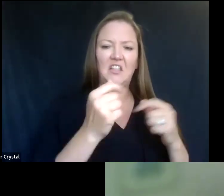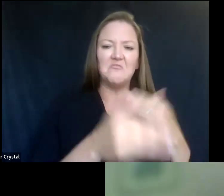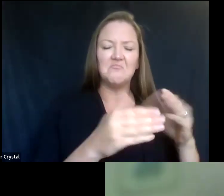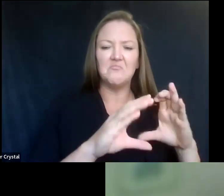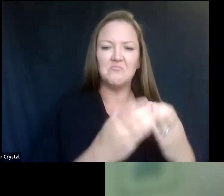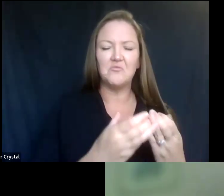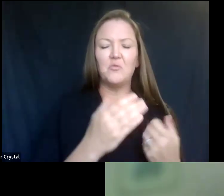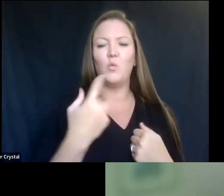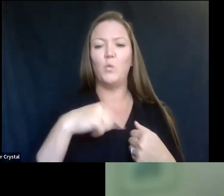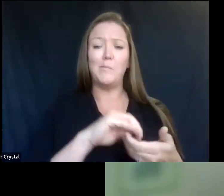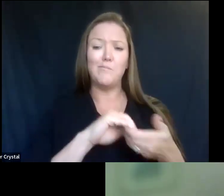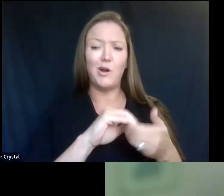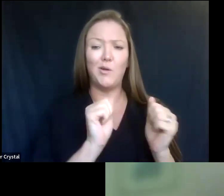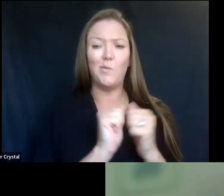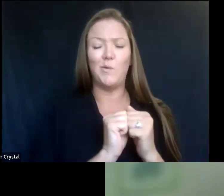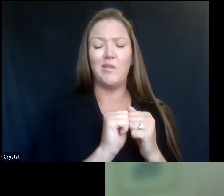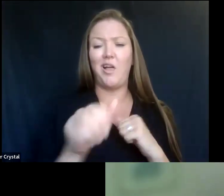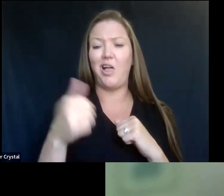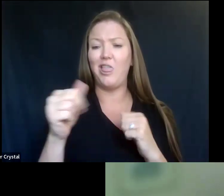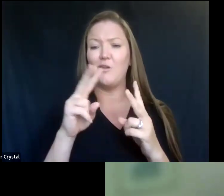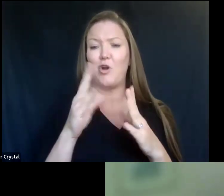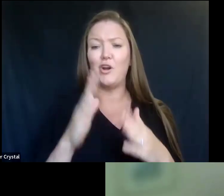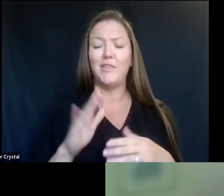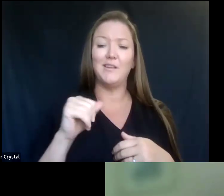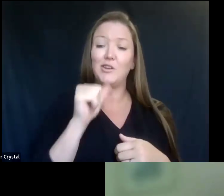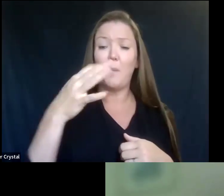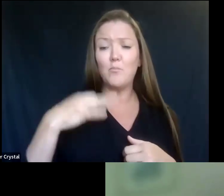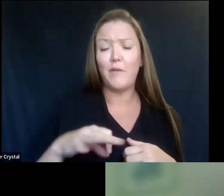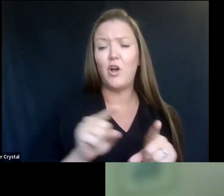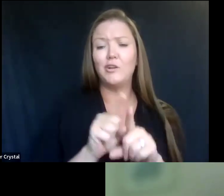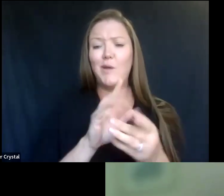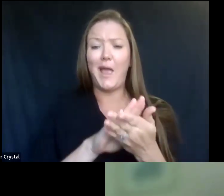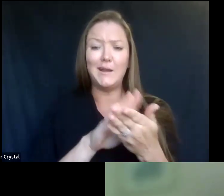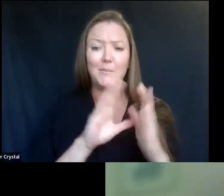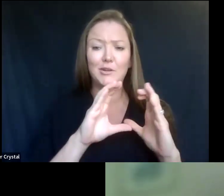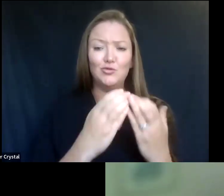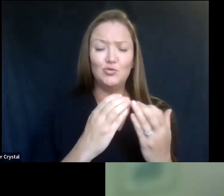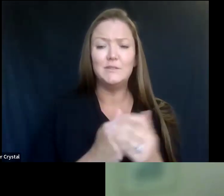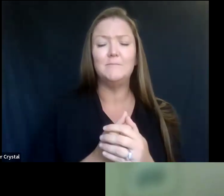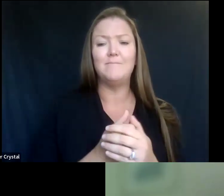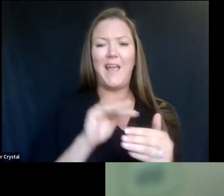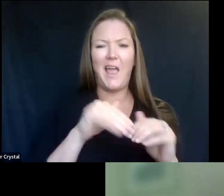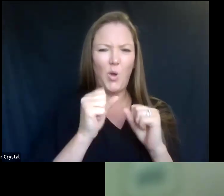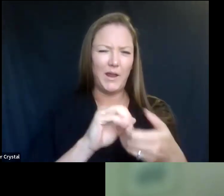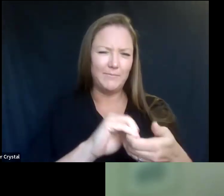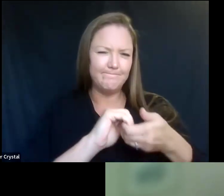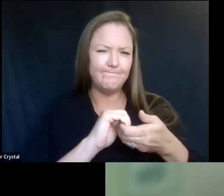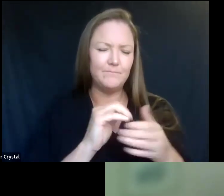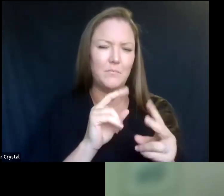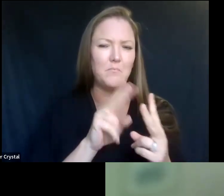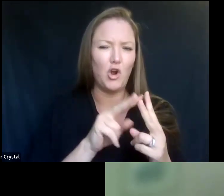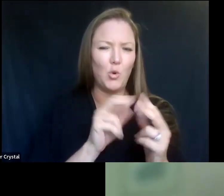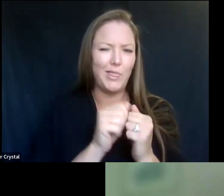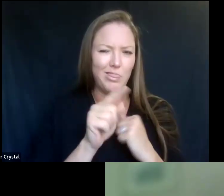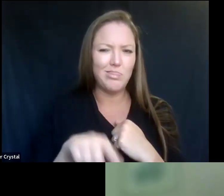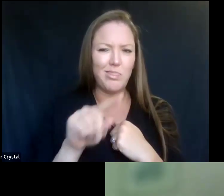Emerging Technology Accelerator partners, which are nonprofit and academic institutions, to really think through like, okay, how can we partner with them, with